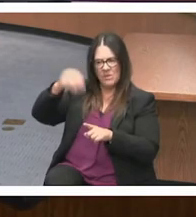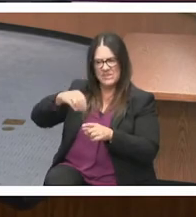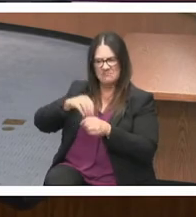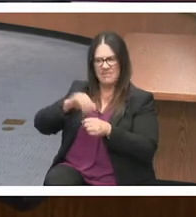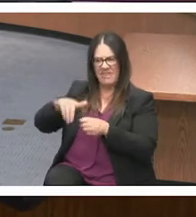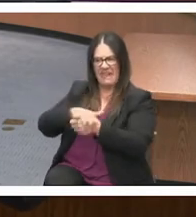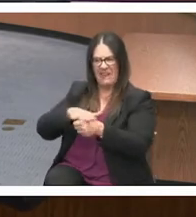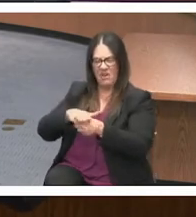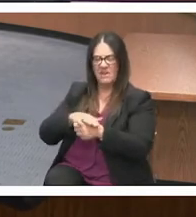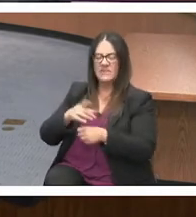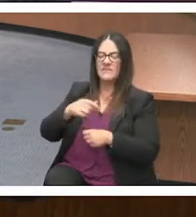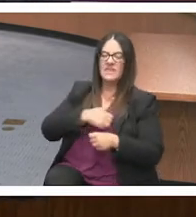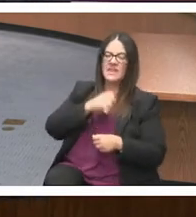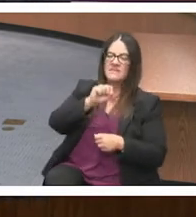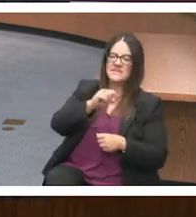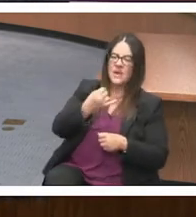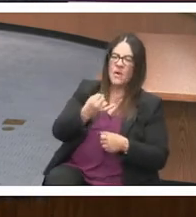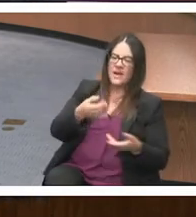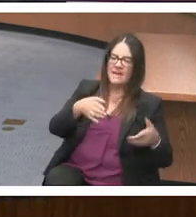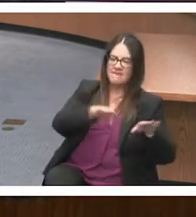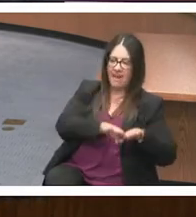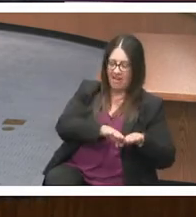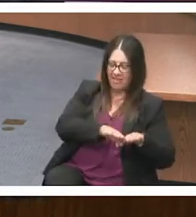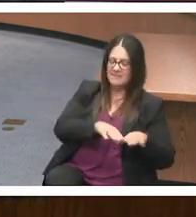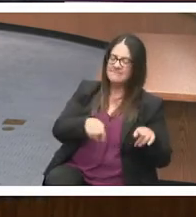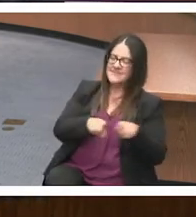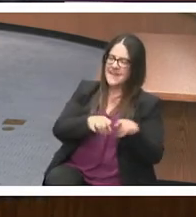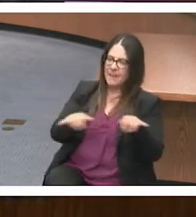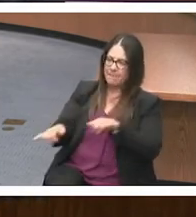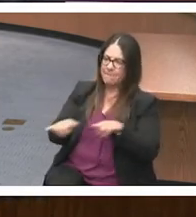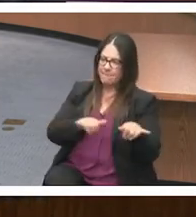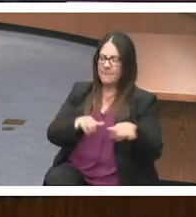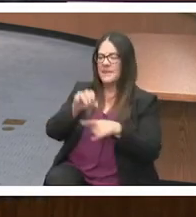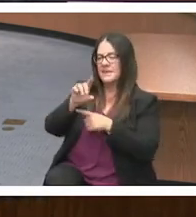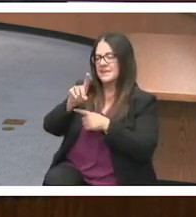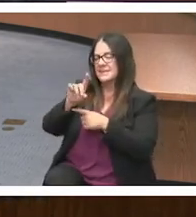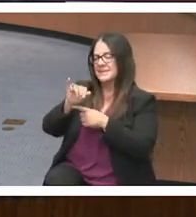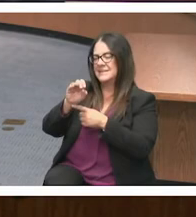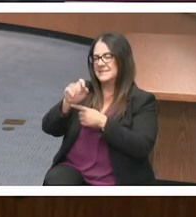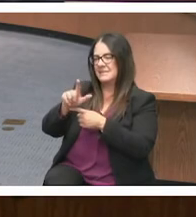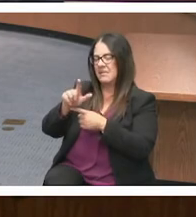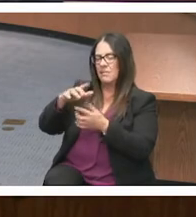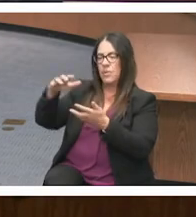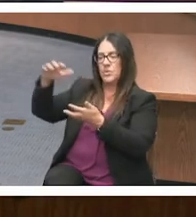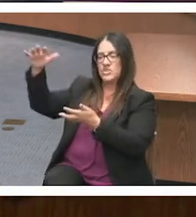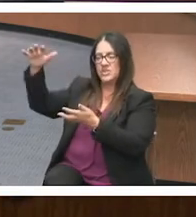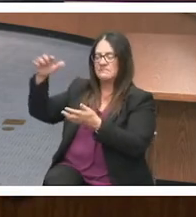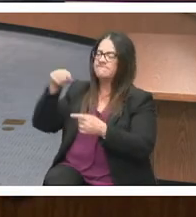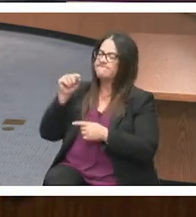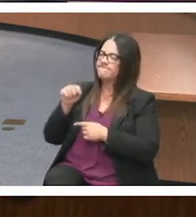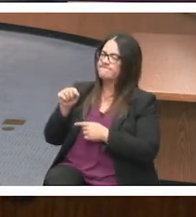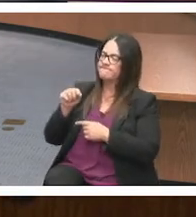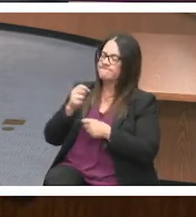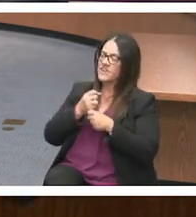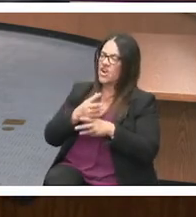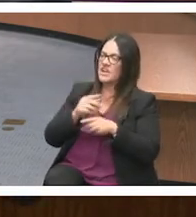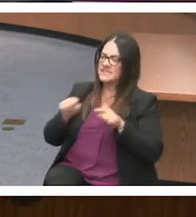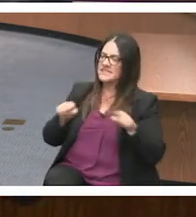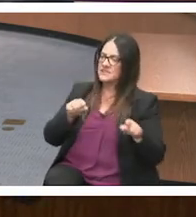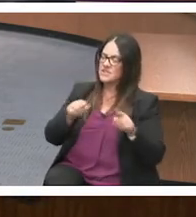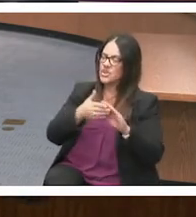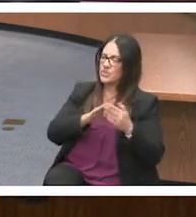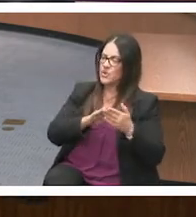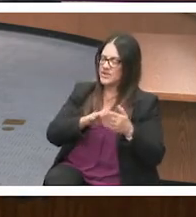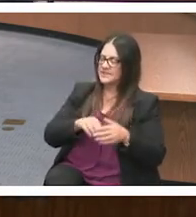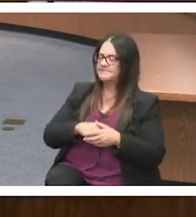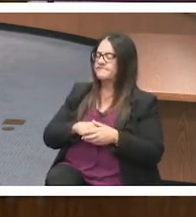Joaquin Valley, same thing. Diesel emissions or diesel pollution is a major source of that. And so the governor and